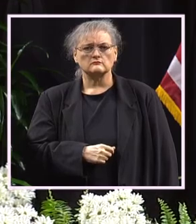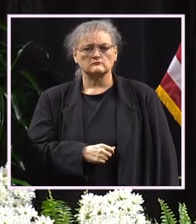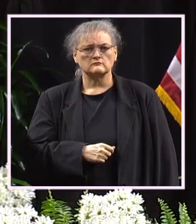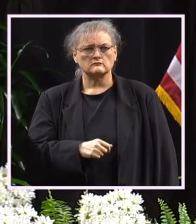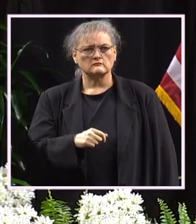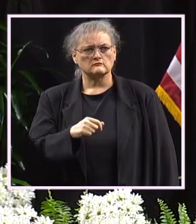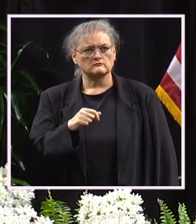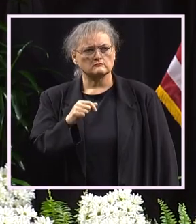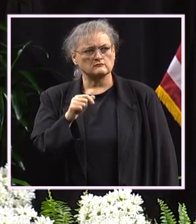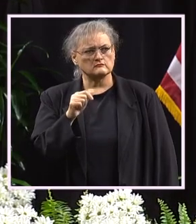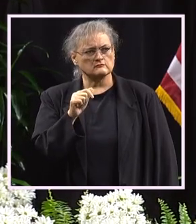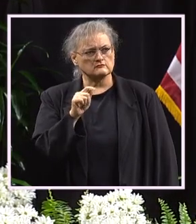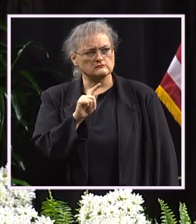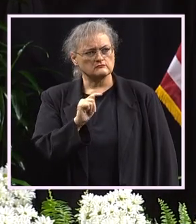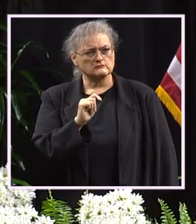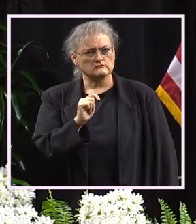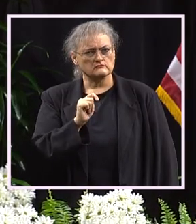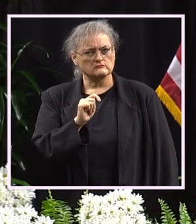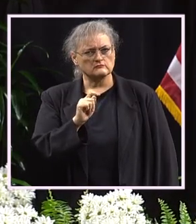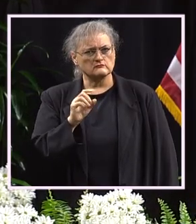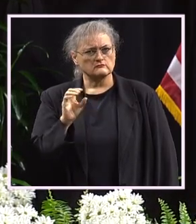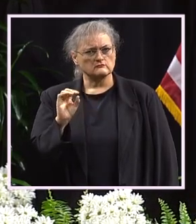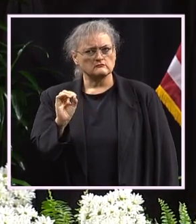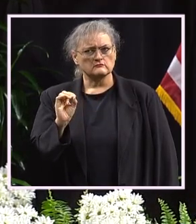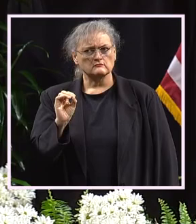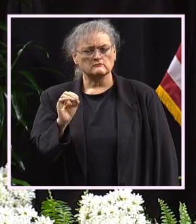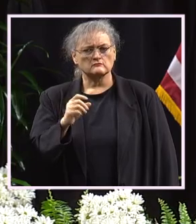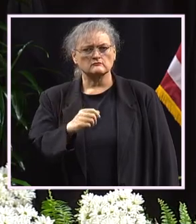Zari Homayun.